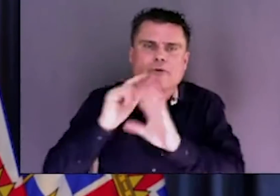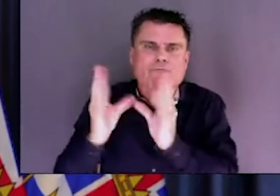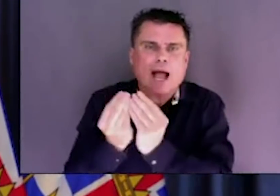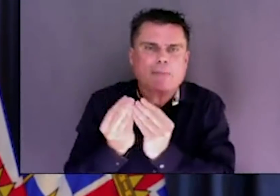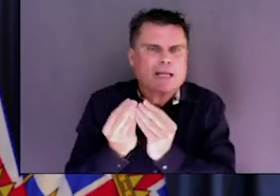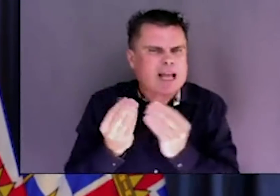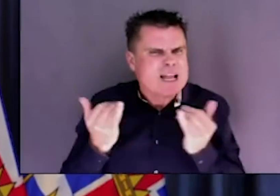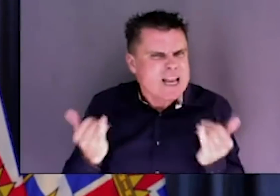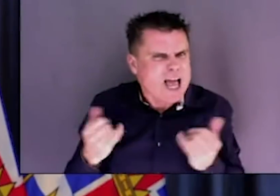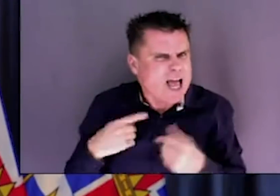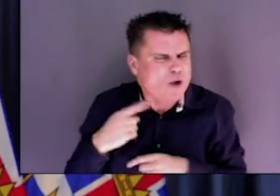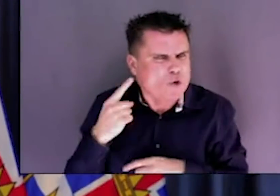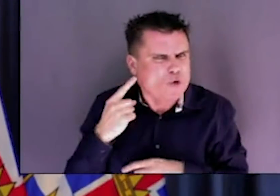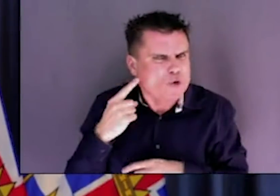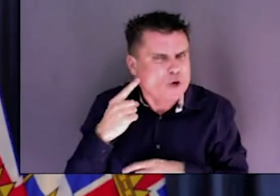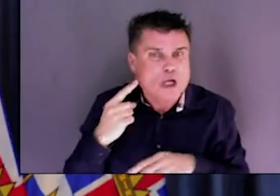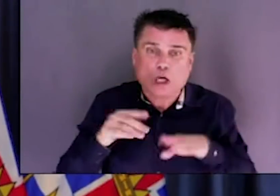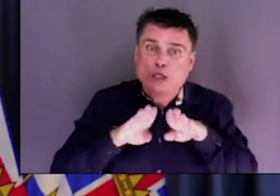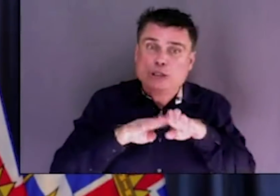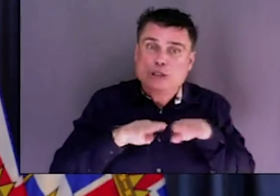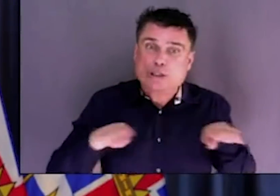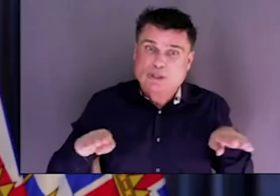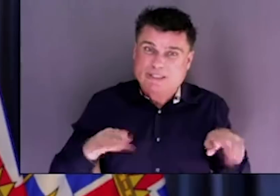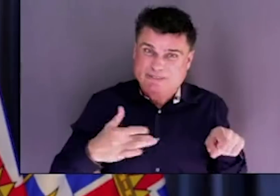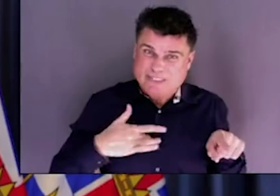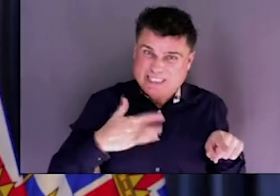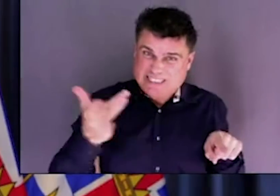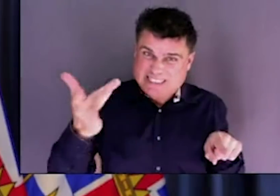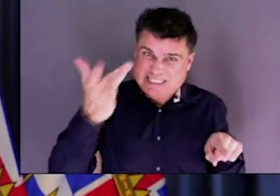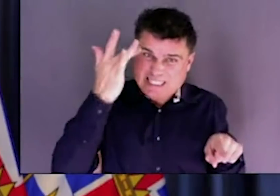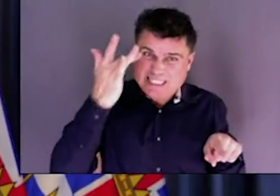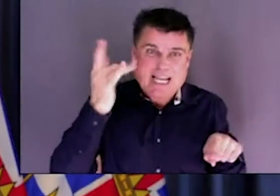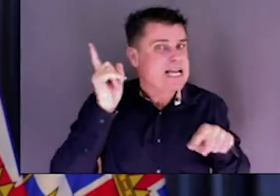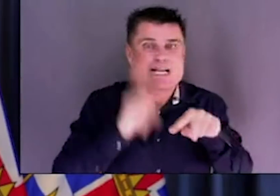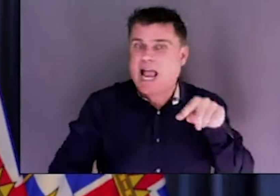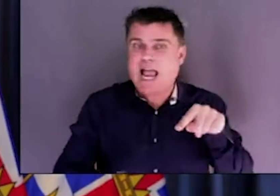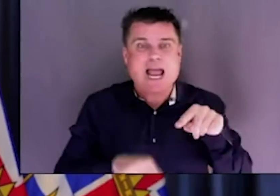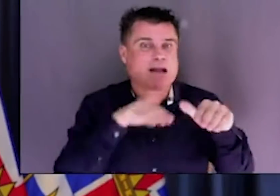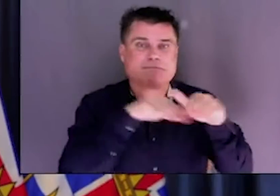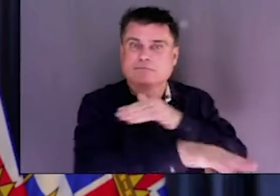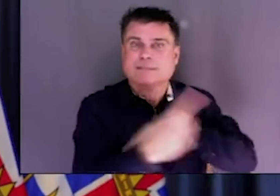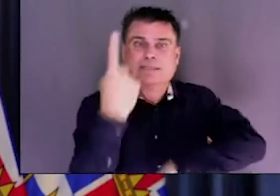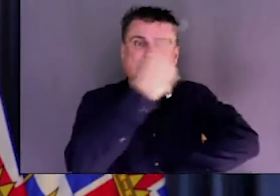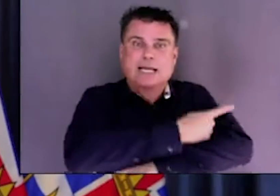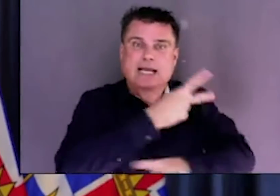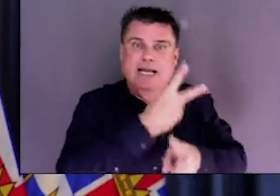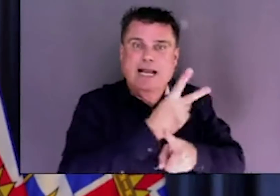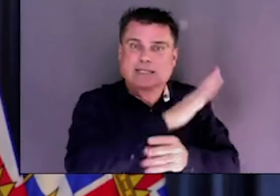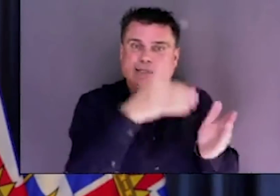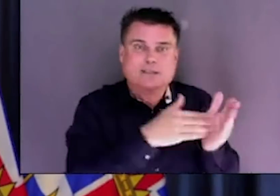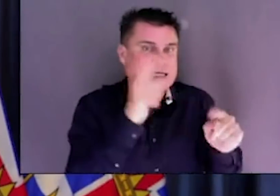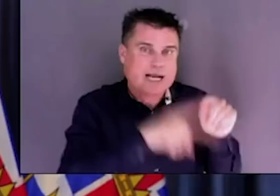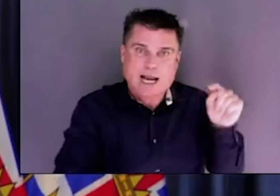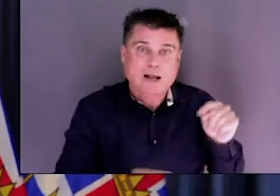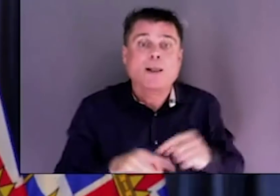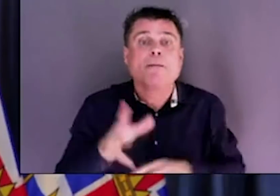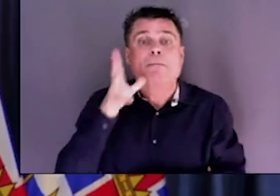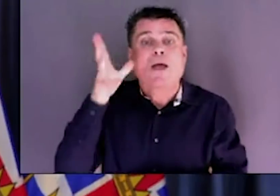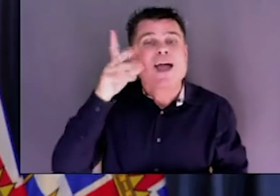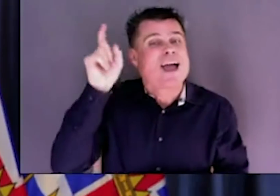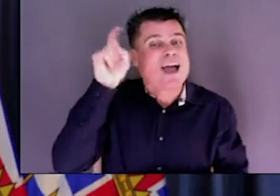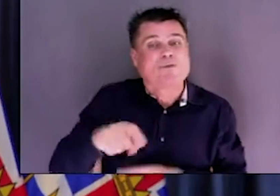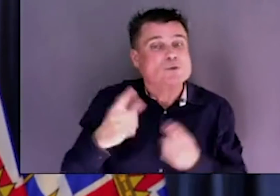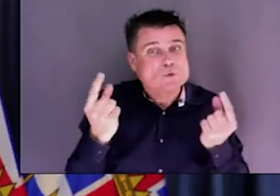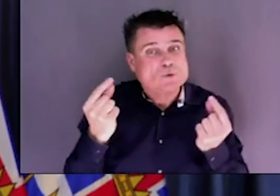feeling sick, and parents have to take sick days in many cases and are not being compensated for that. So why not implement a